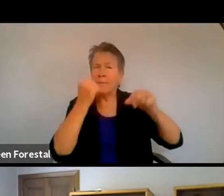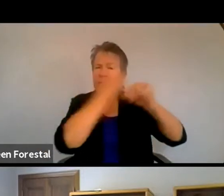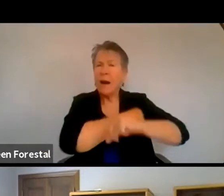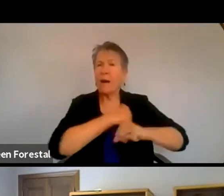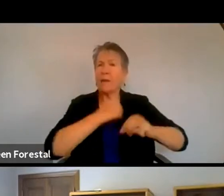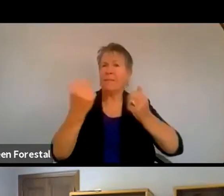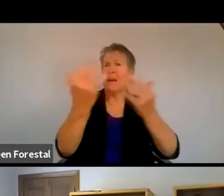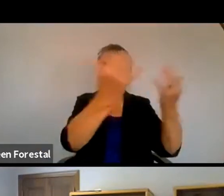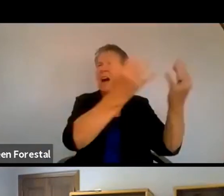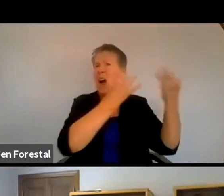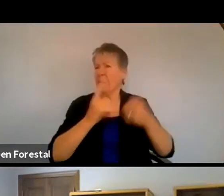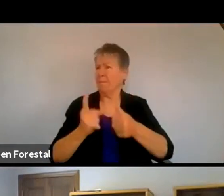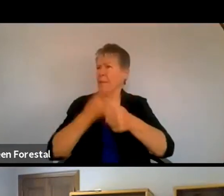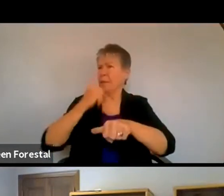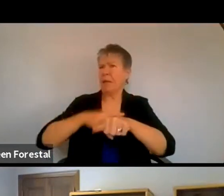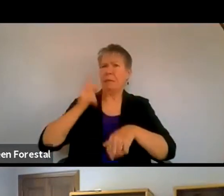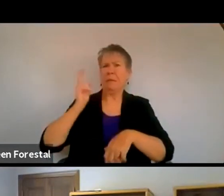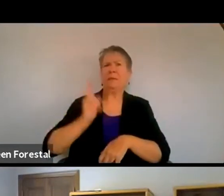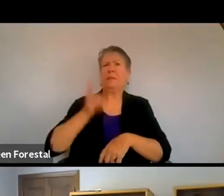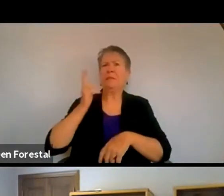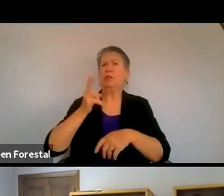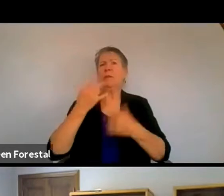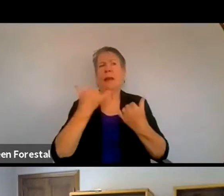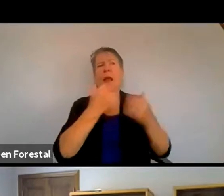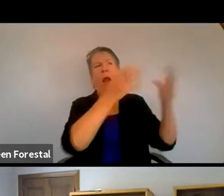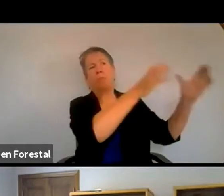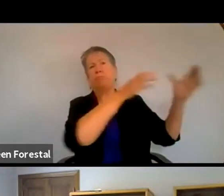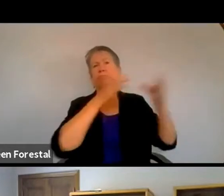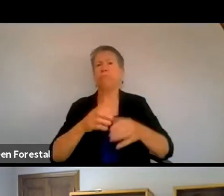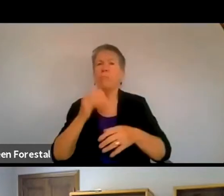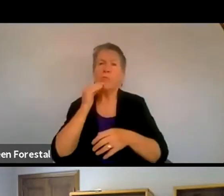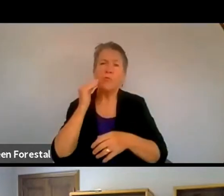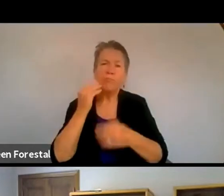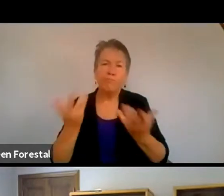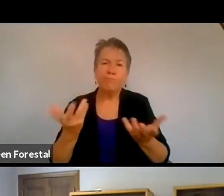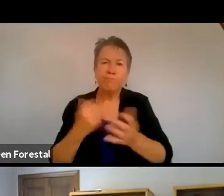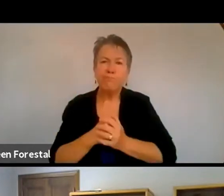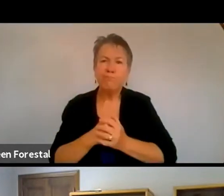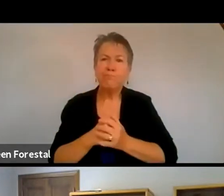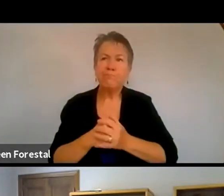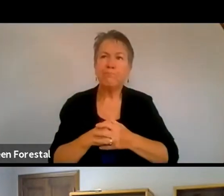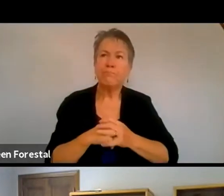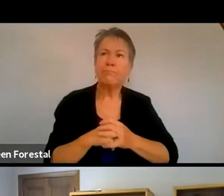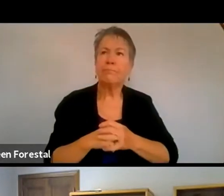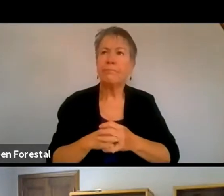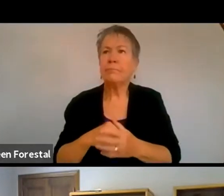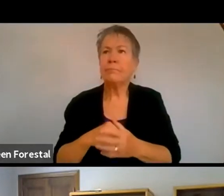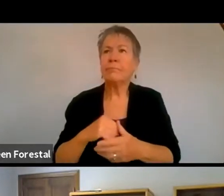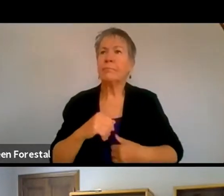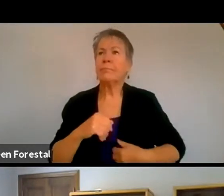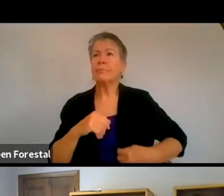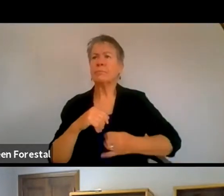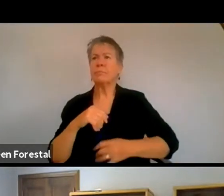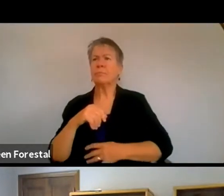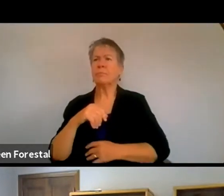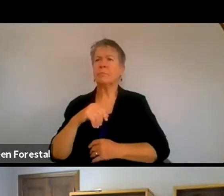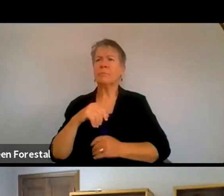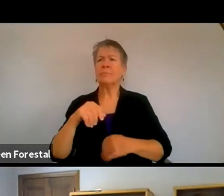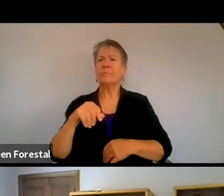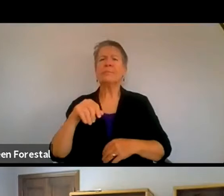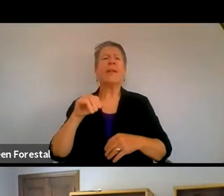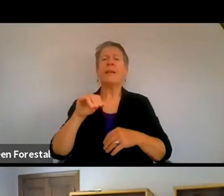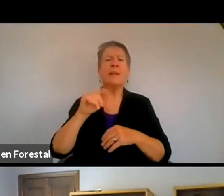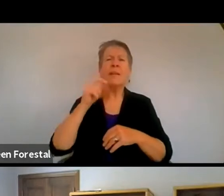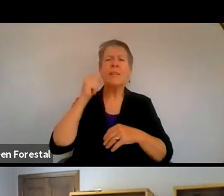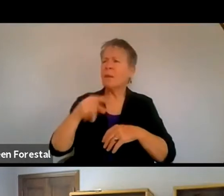There we go. Is that your office, Pat? That is, and I'm at home too. All right. Good to see you face on without a mask. It's been a